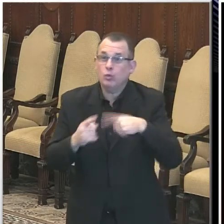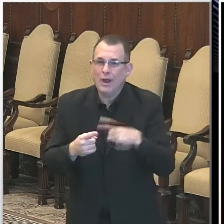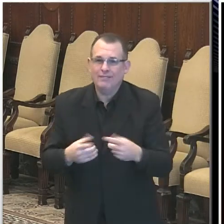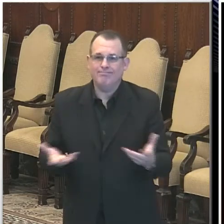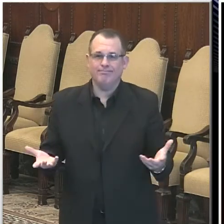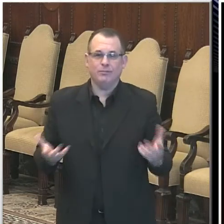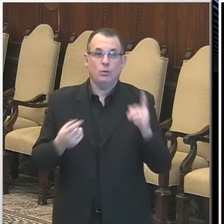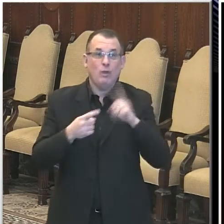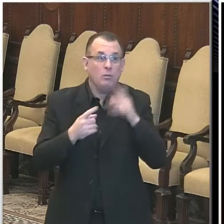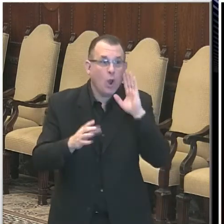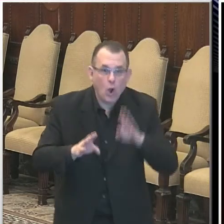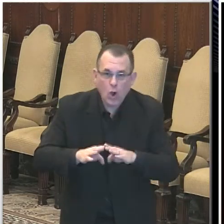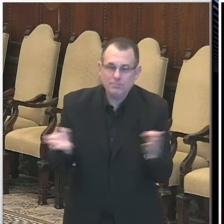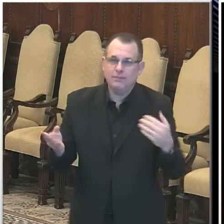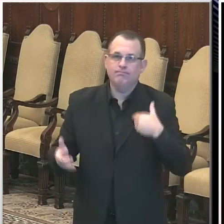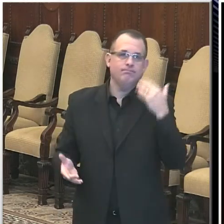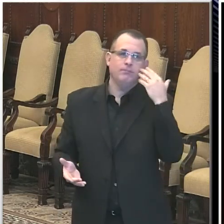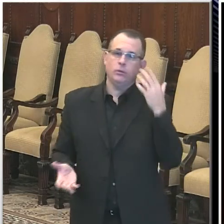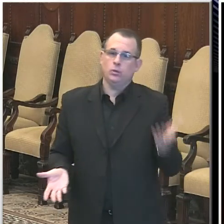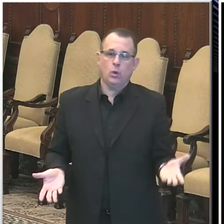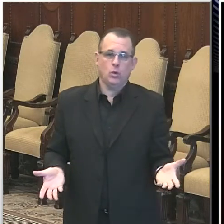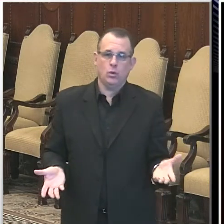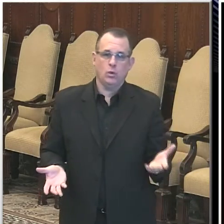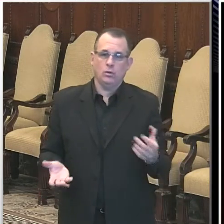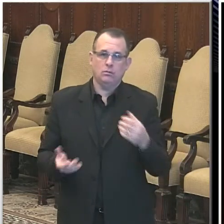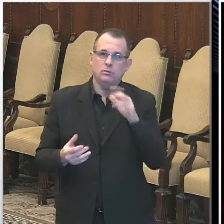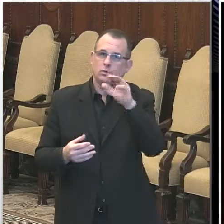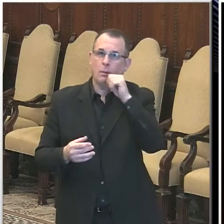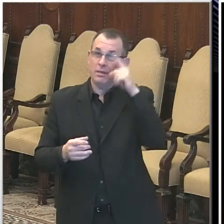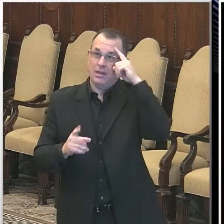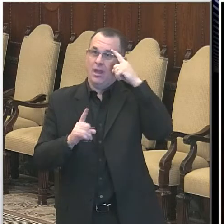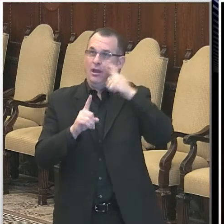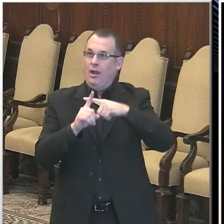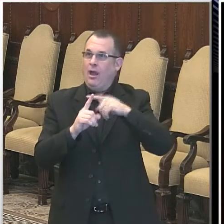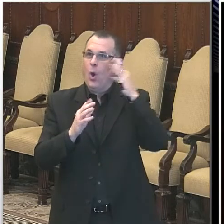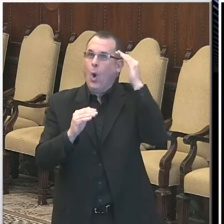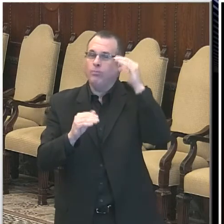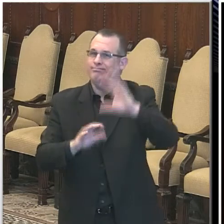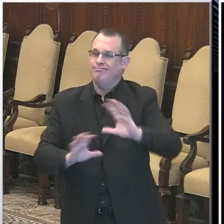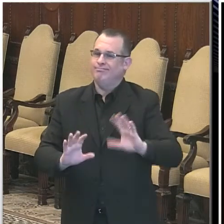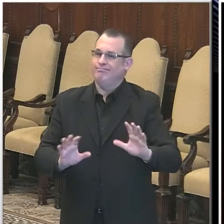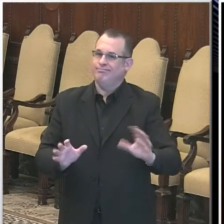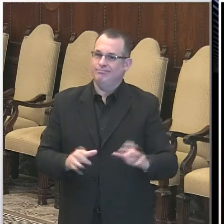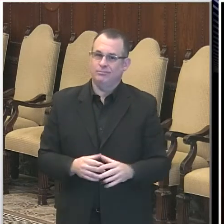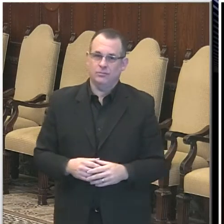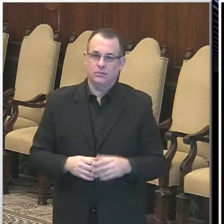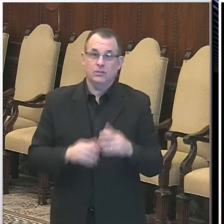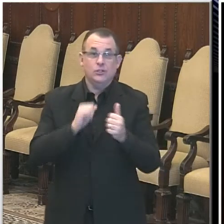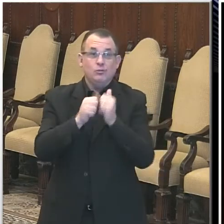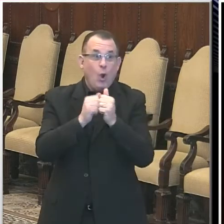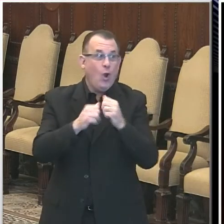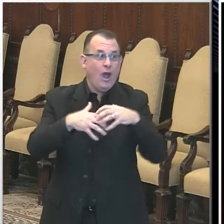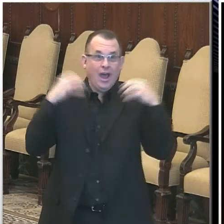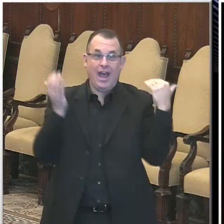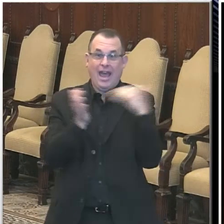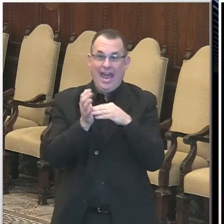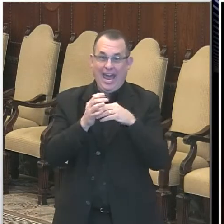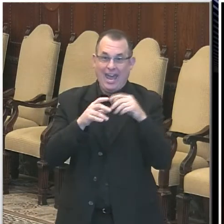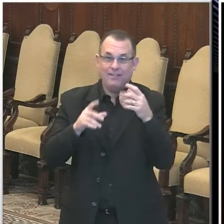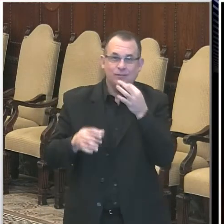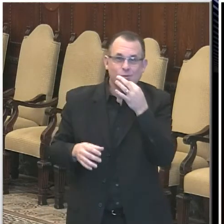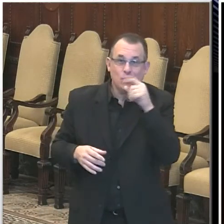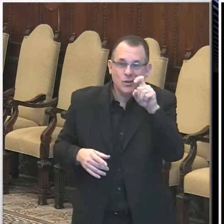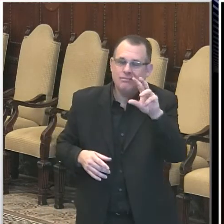too overly optimistic. I mean, large gatherings of people at a sporting event at any time soon. And whether or not you can